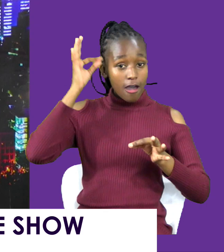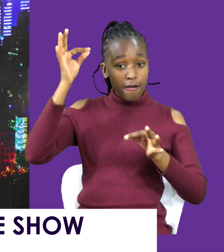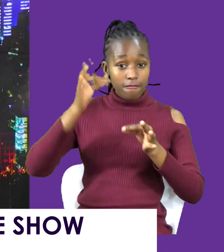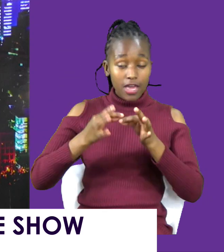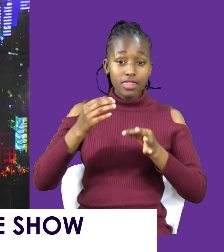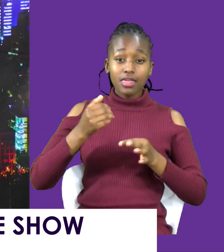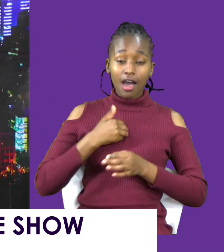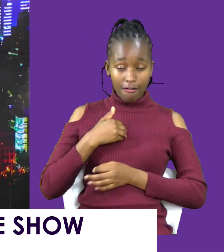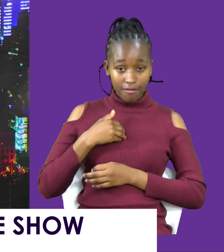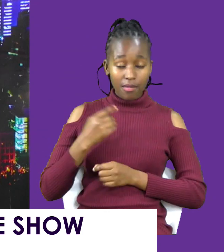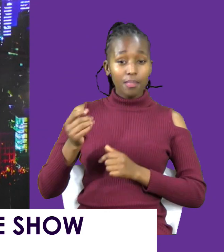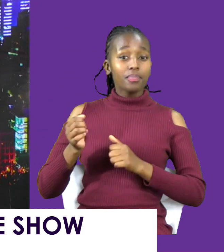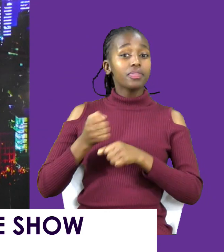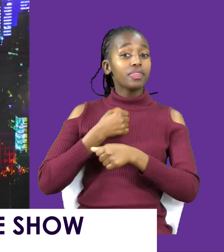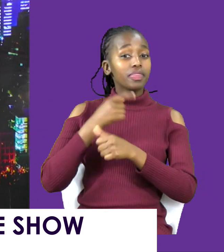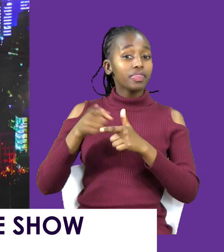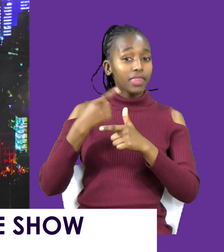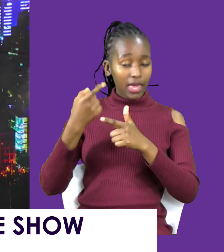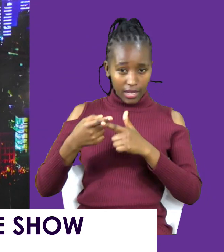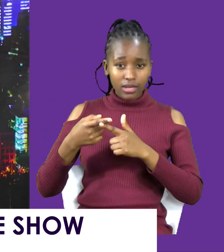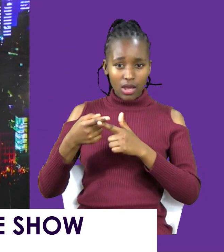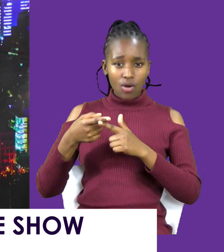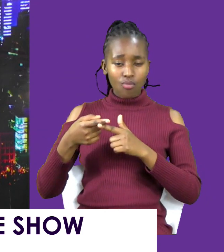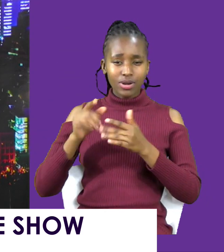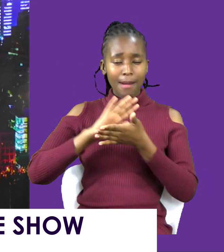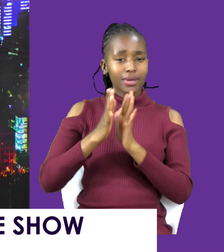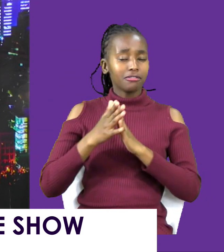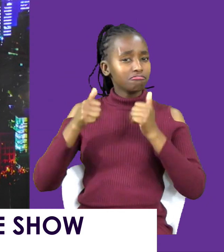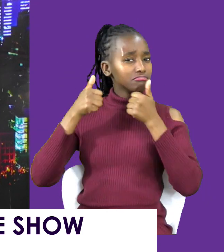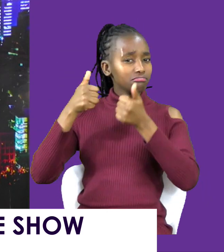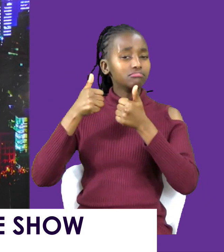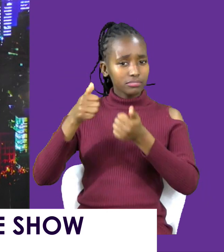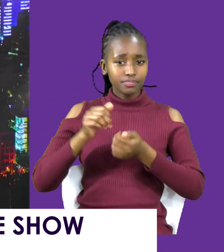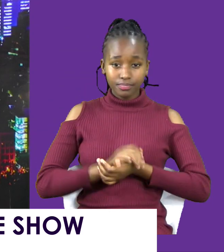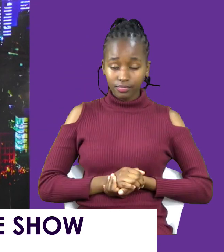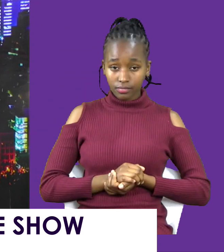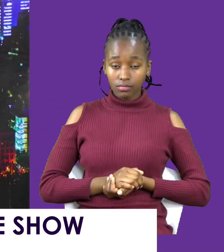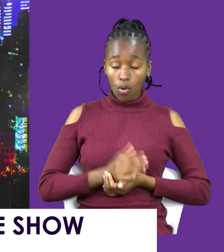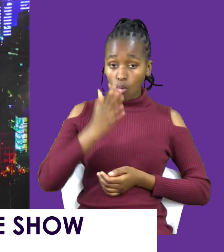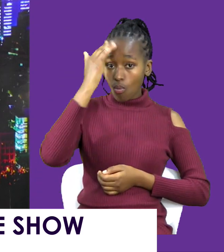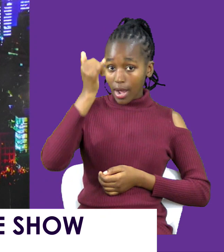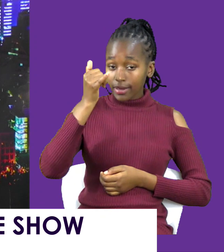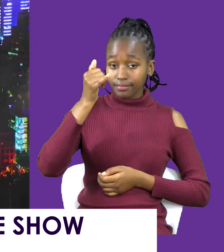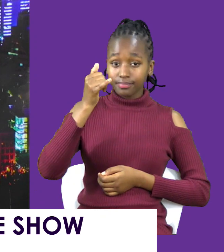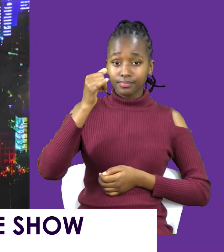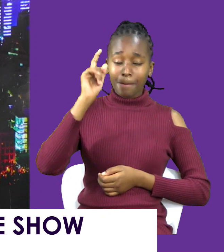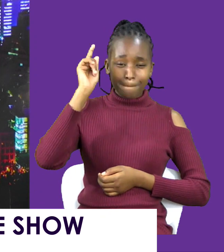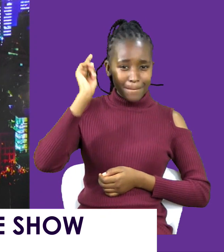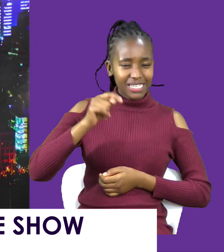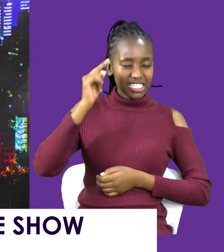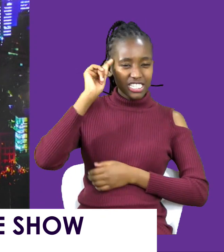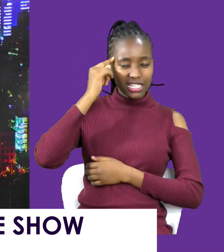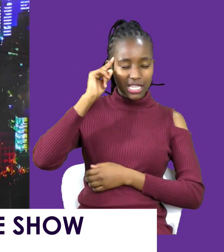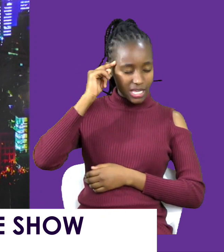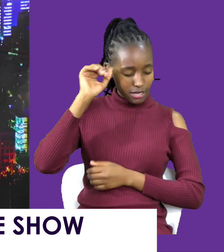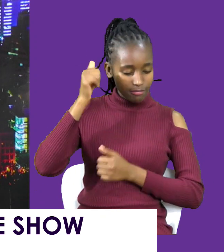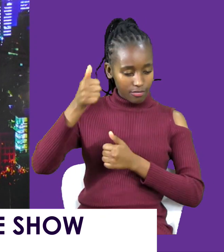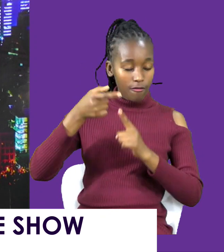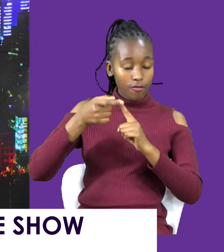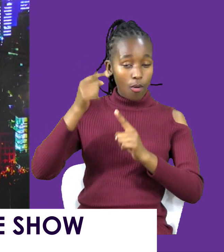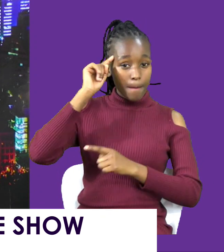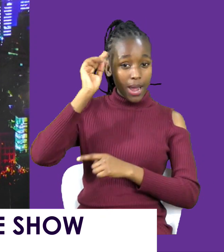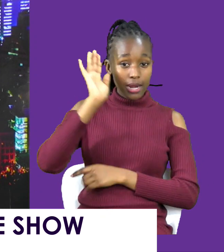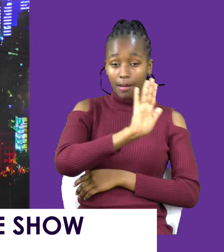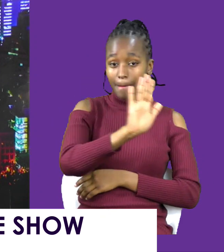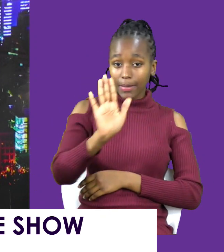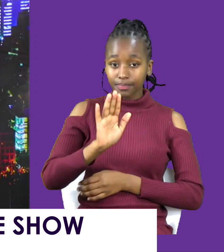fame of divinity. Did you know that? Because it demands you to start it in your mind. Faith begins in the